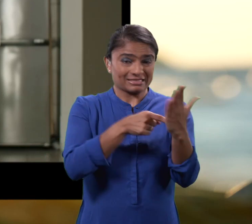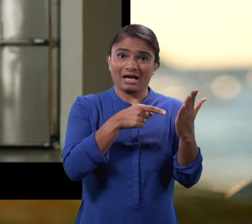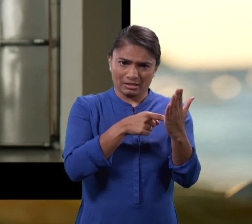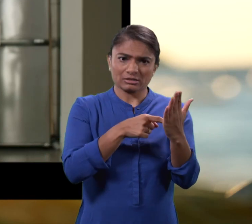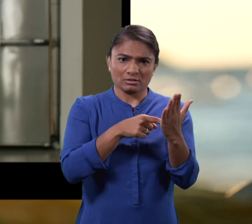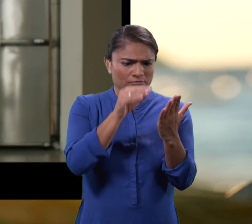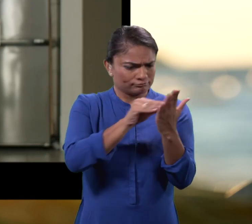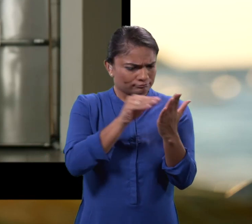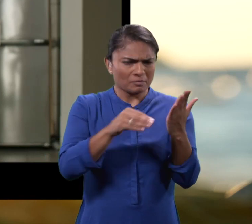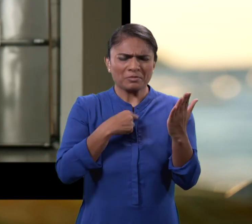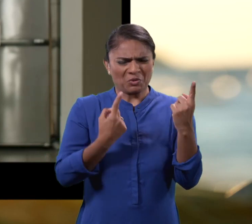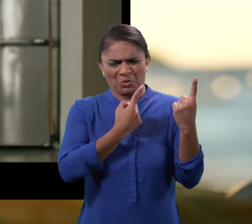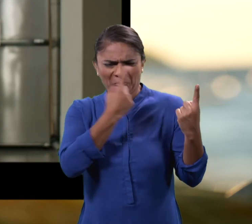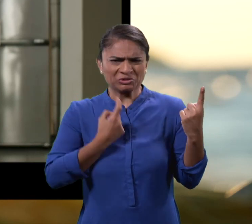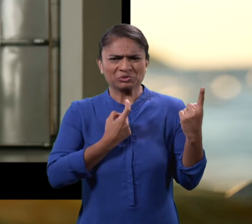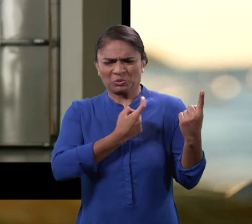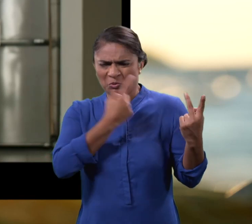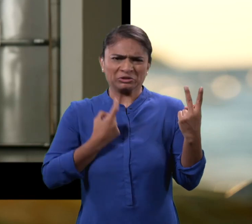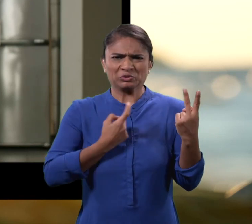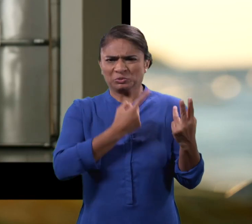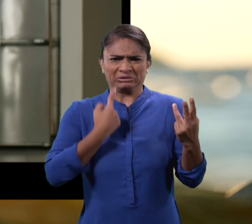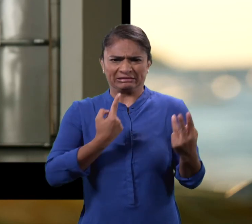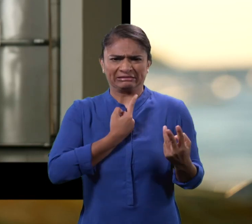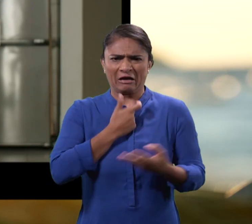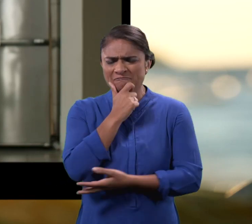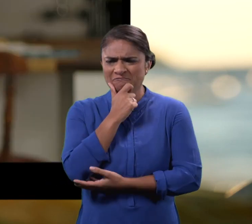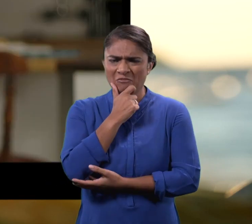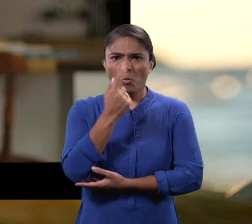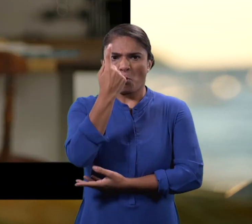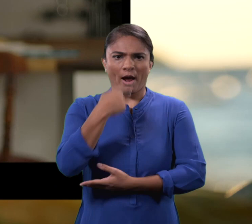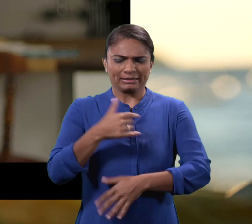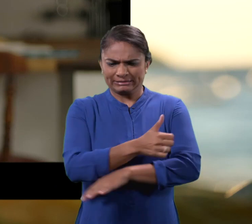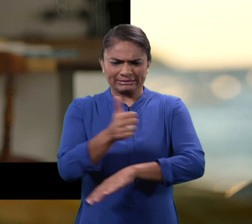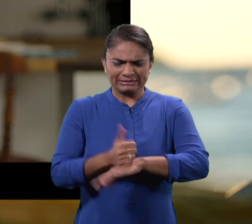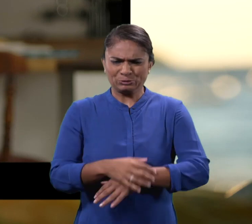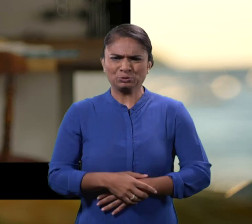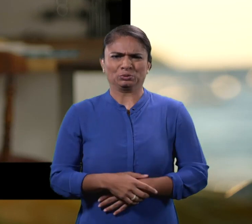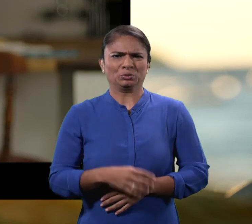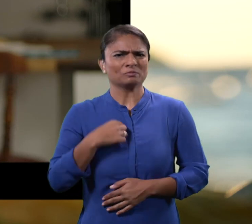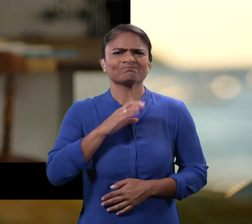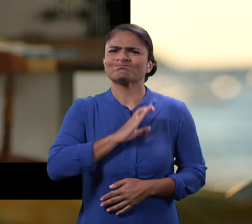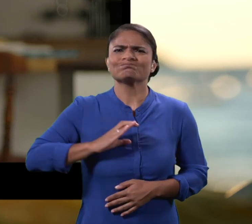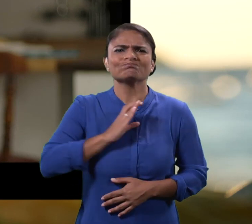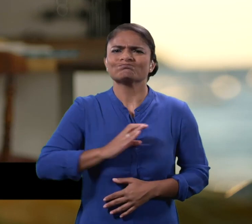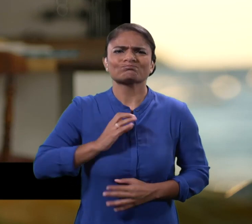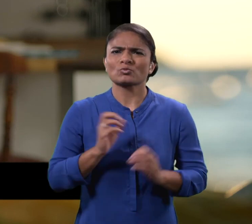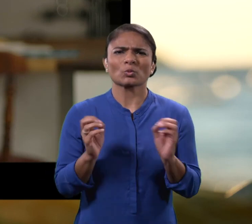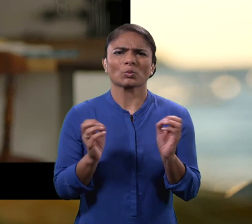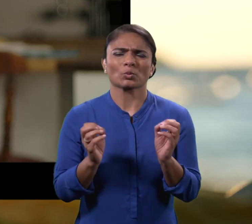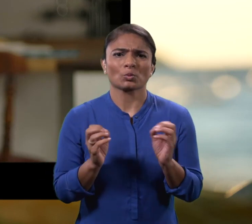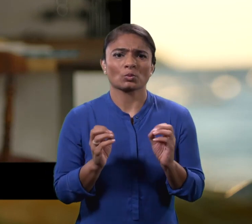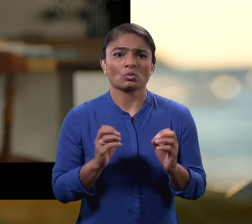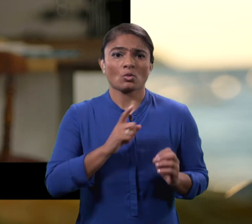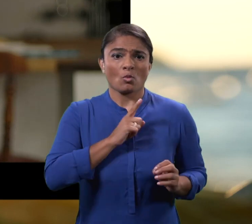said earlier, I had to question myself a lot. And one of the things, uncomfortable things that